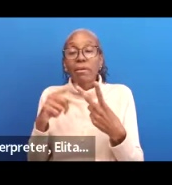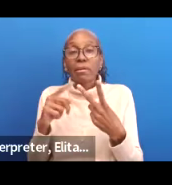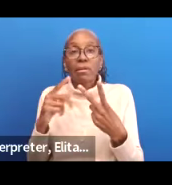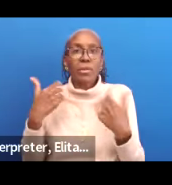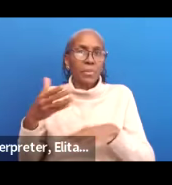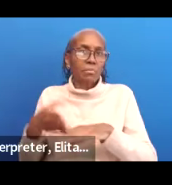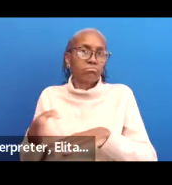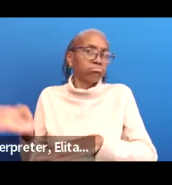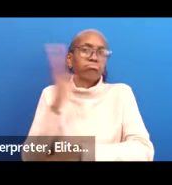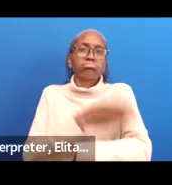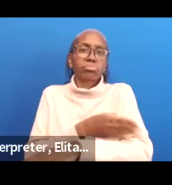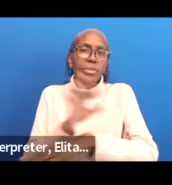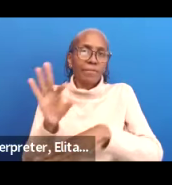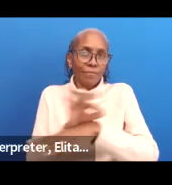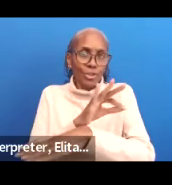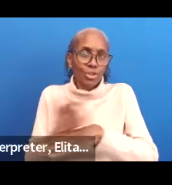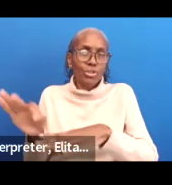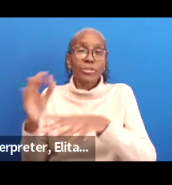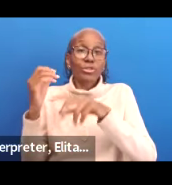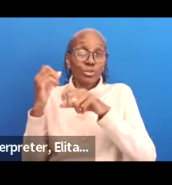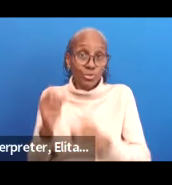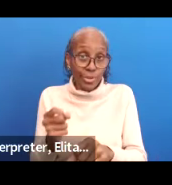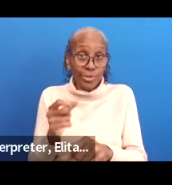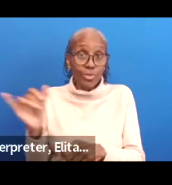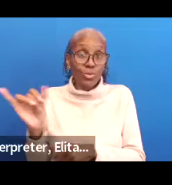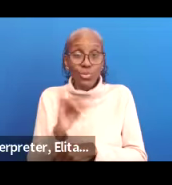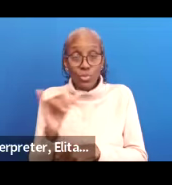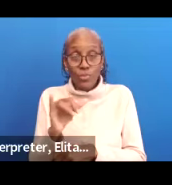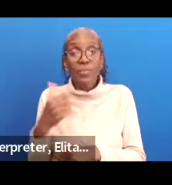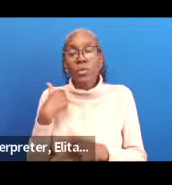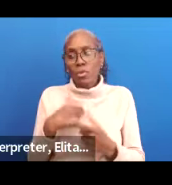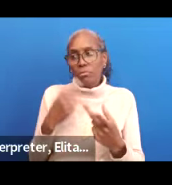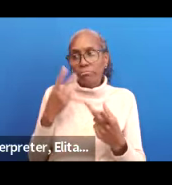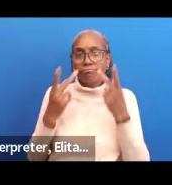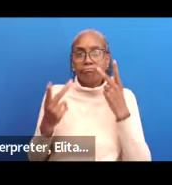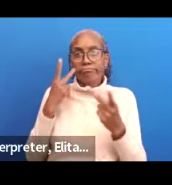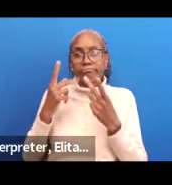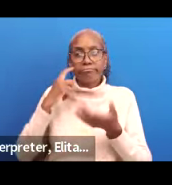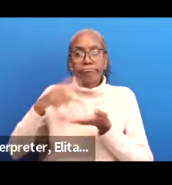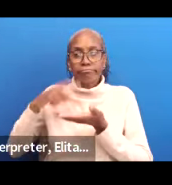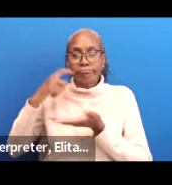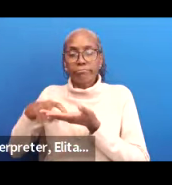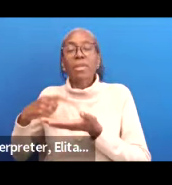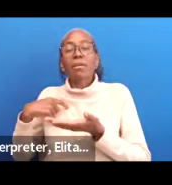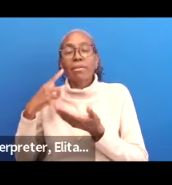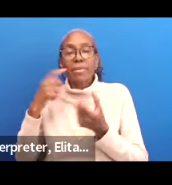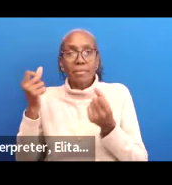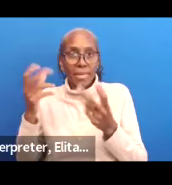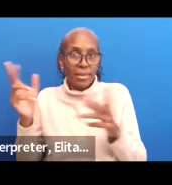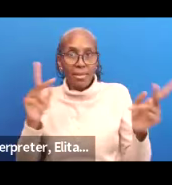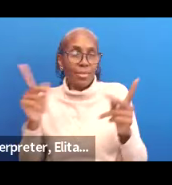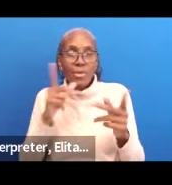dramatic improvements in function and strength that we are seeing, that I think many people